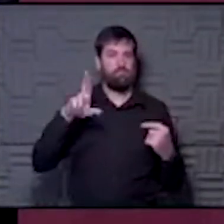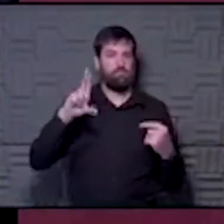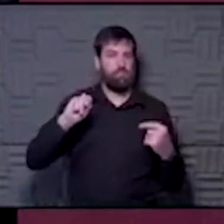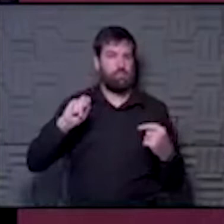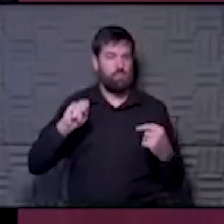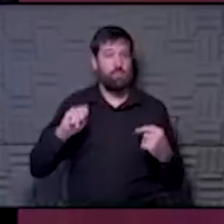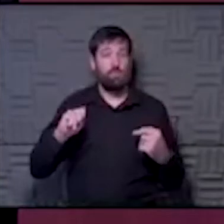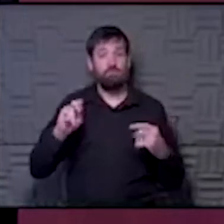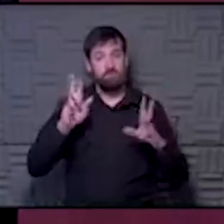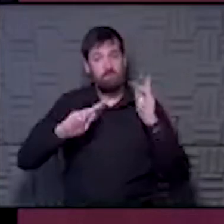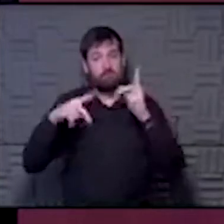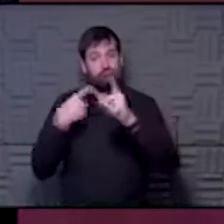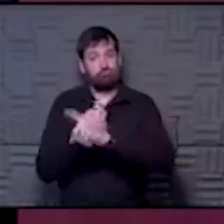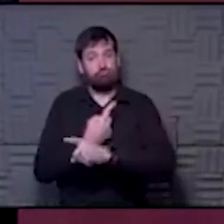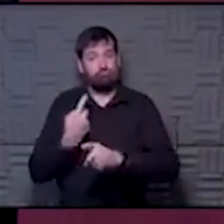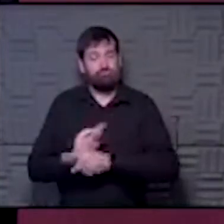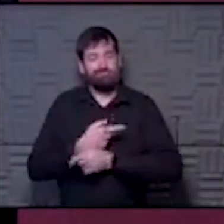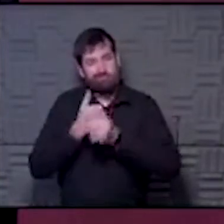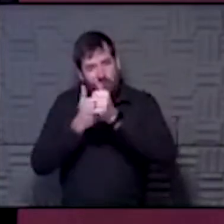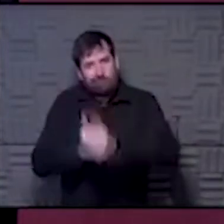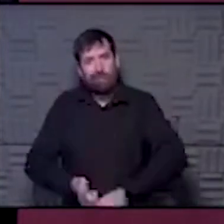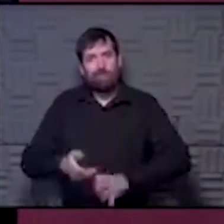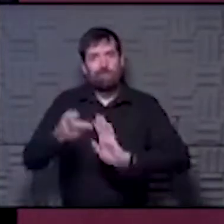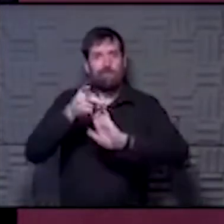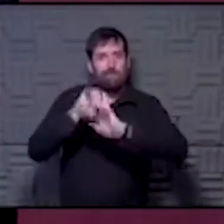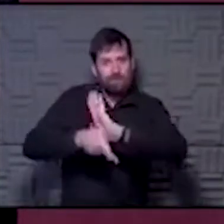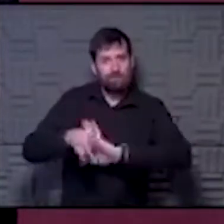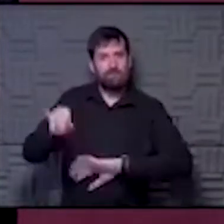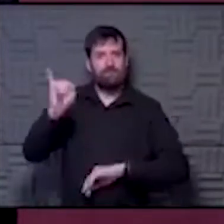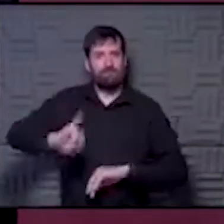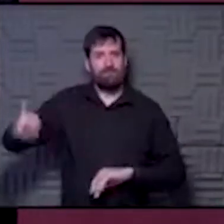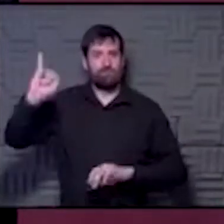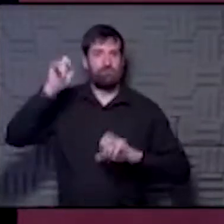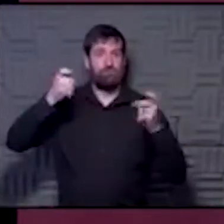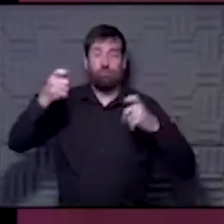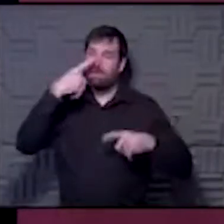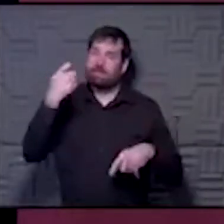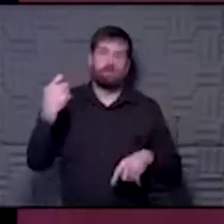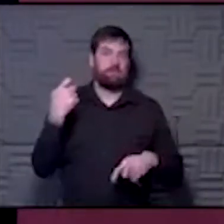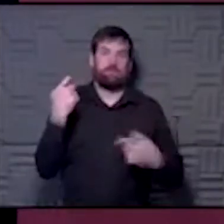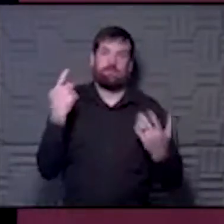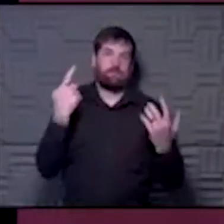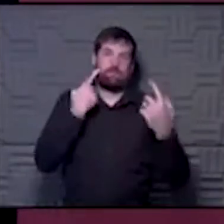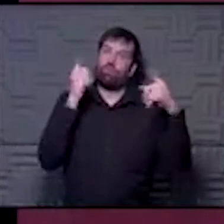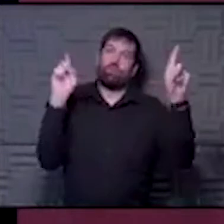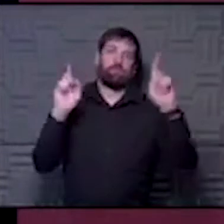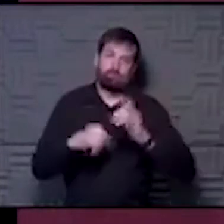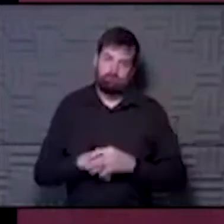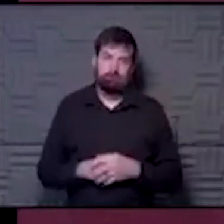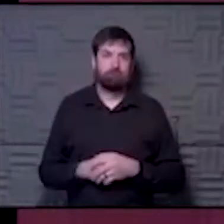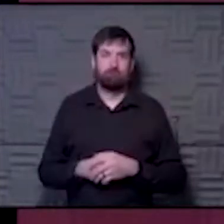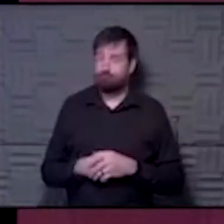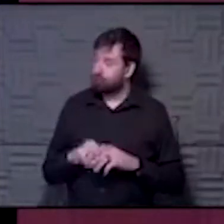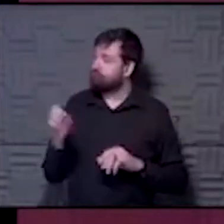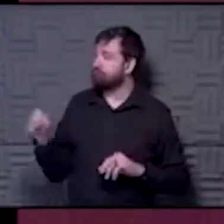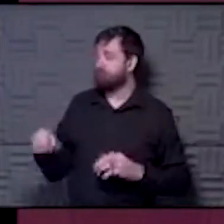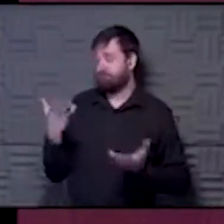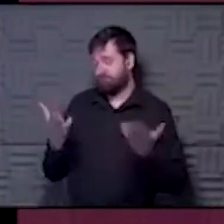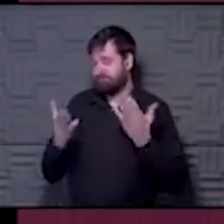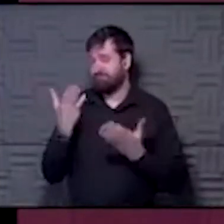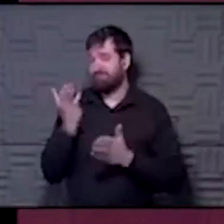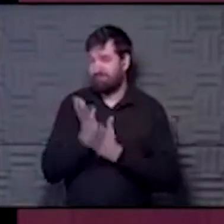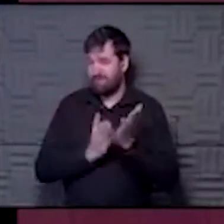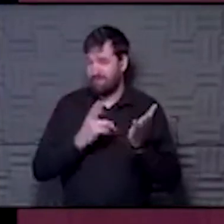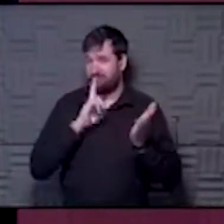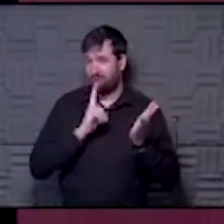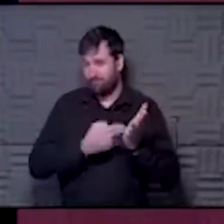thing and following the pillars of infection control because they really do work. Yeah, absolutely. Yeah, so maybe there's some truth to all those things we've